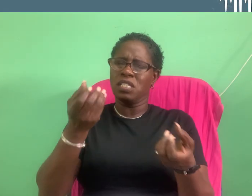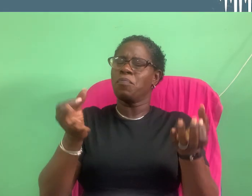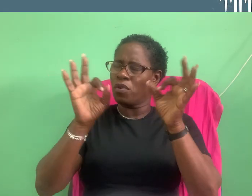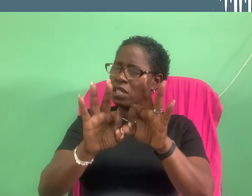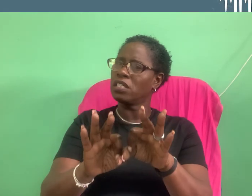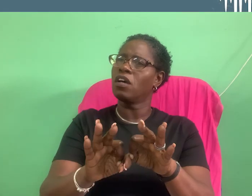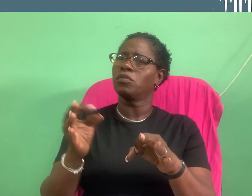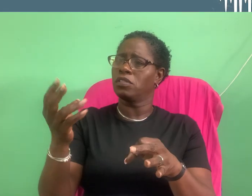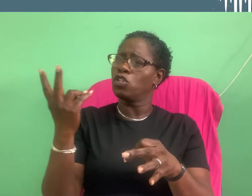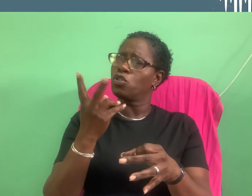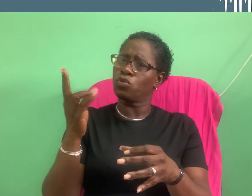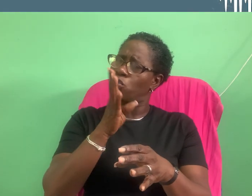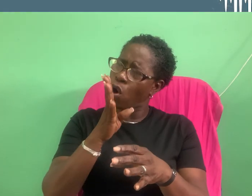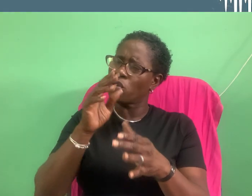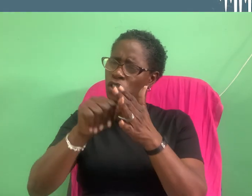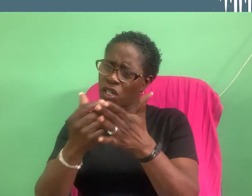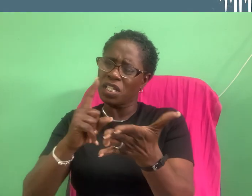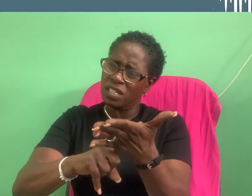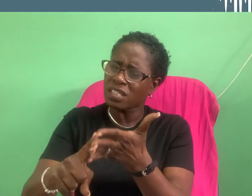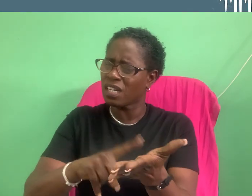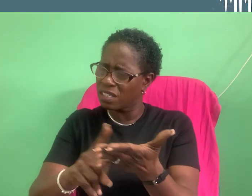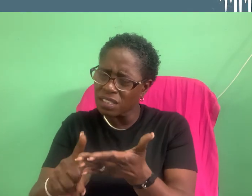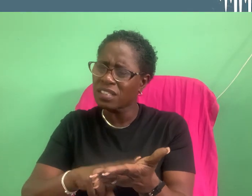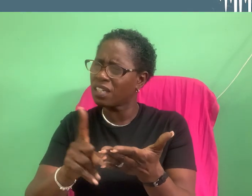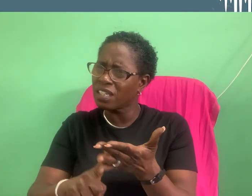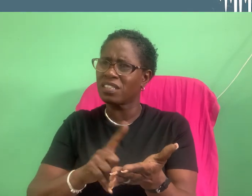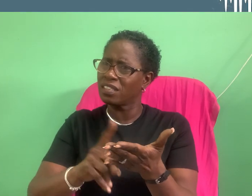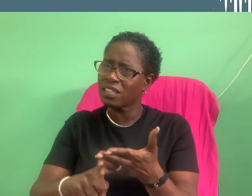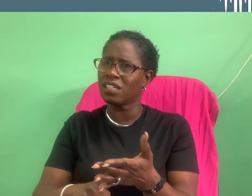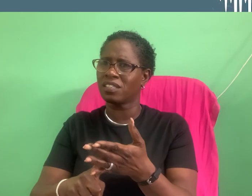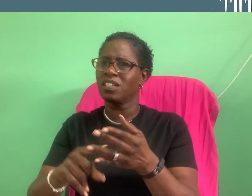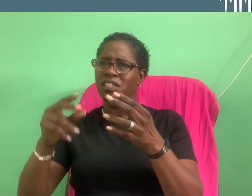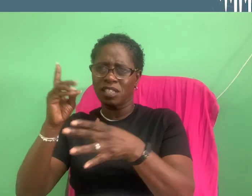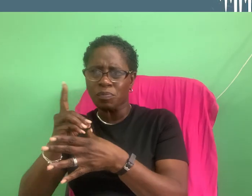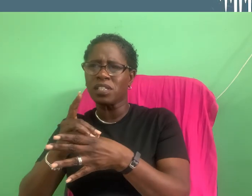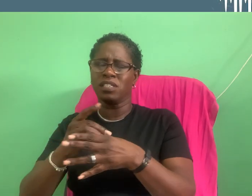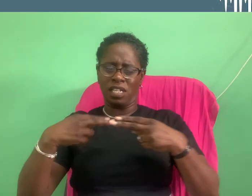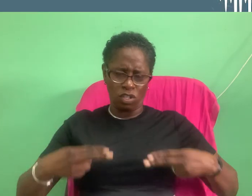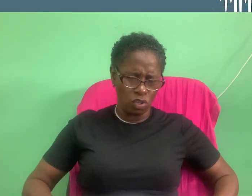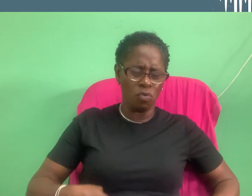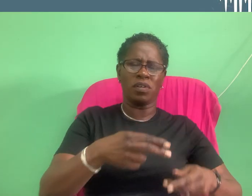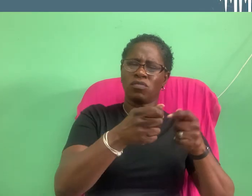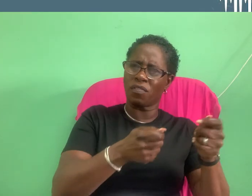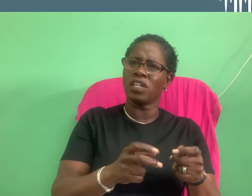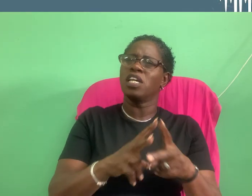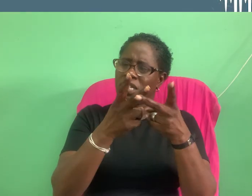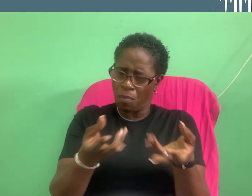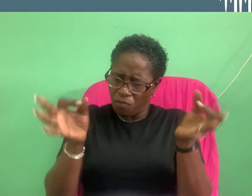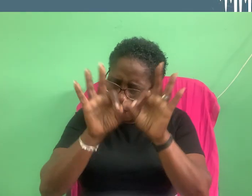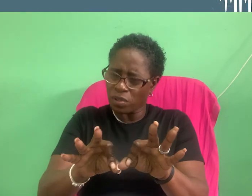each other and talk about each other with each other. Like it just becomes this very complex conversation that